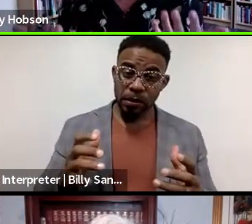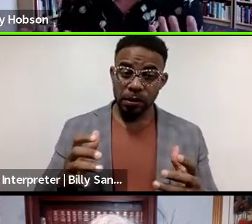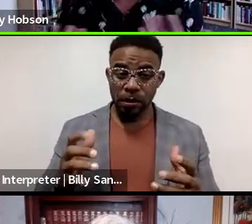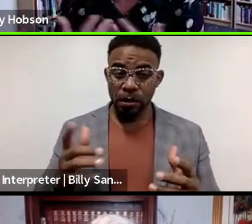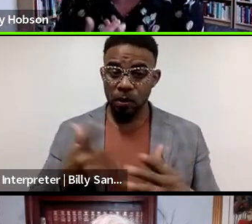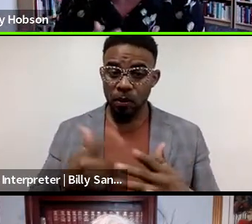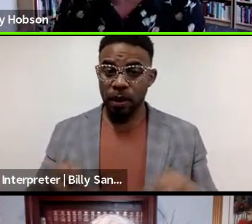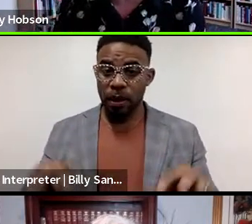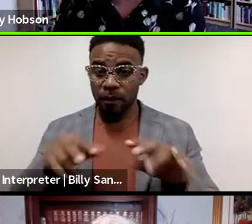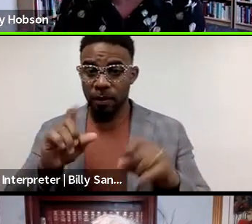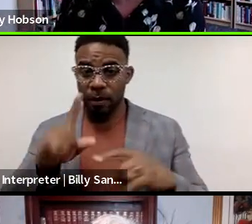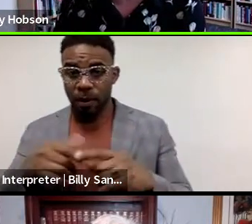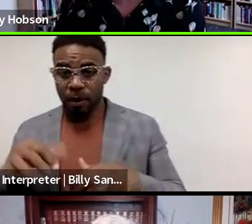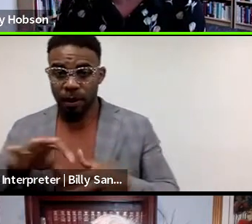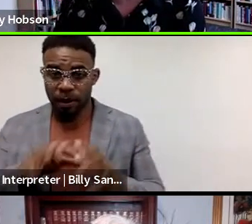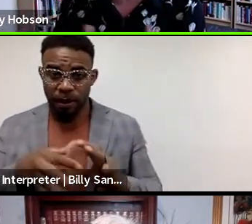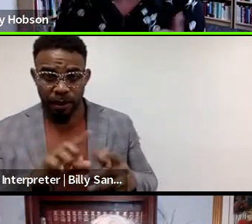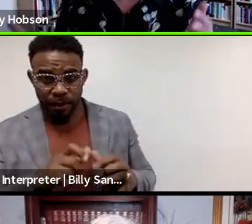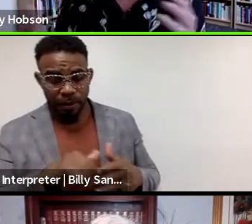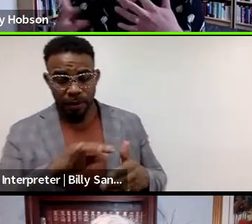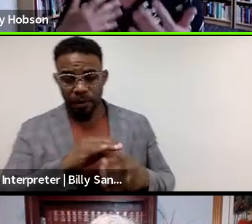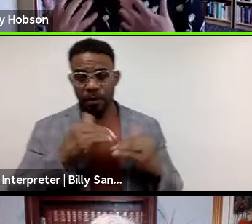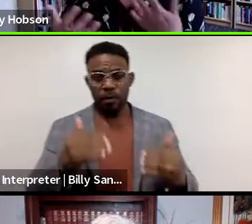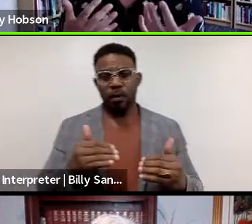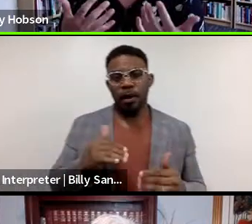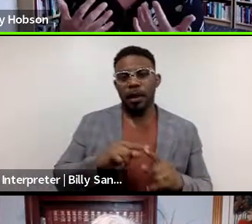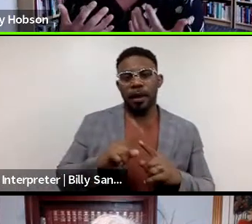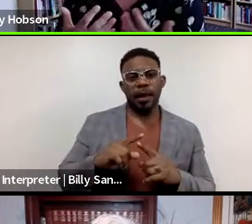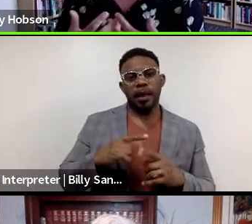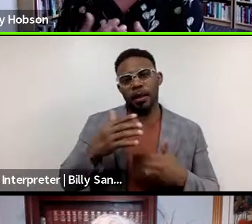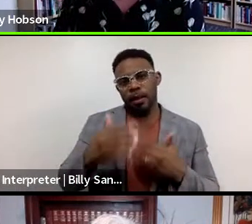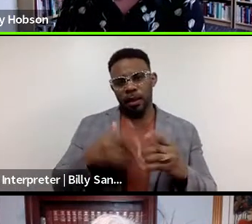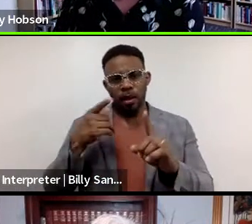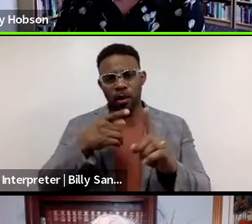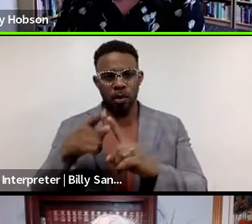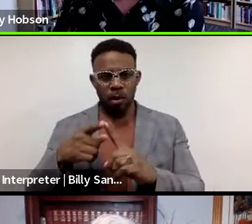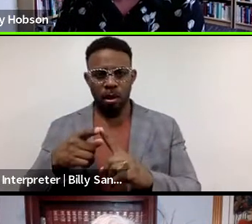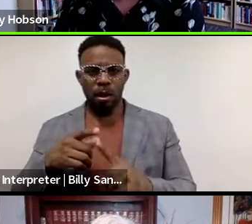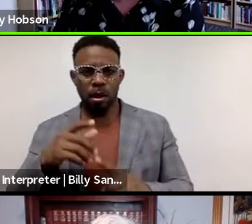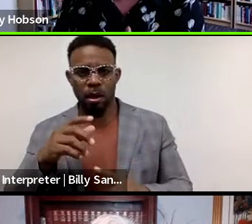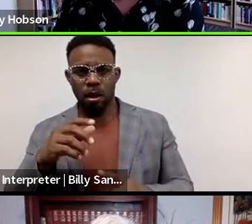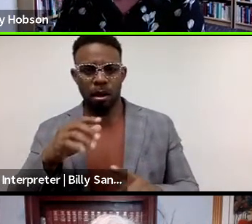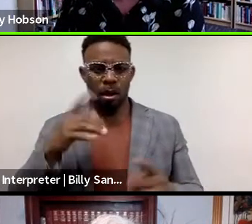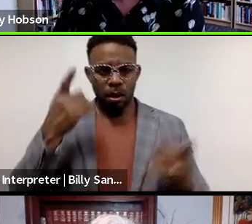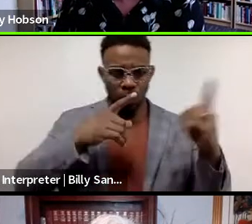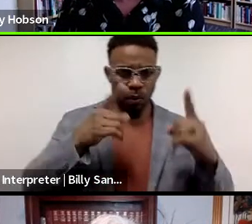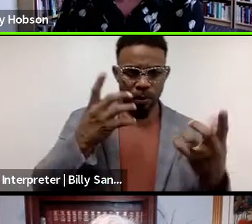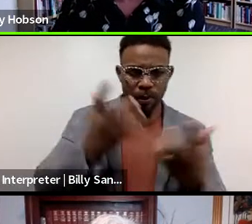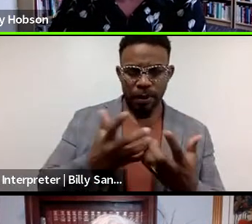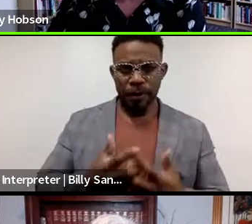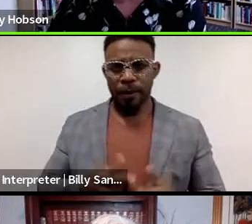what's valuable about interconnections among movements as the kind of points of obvious agreement and alignment.